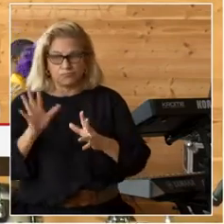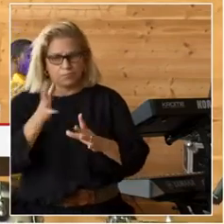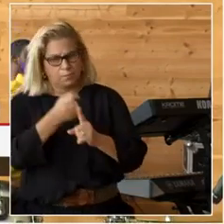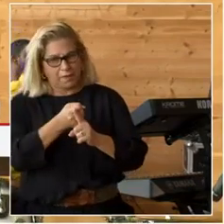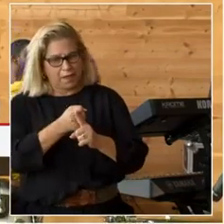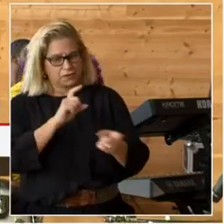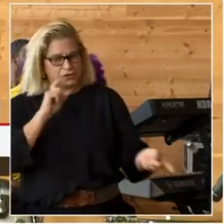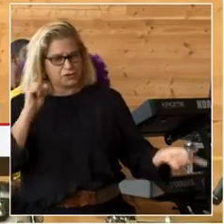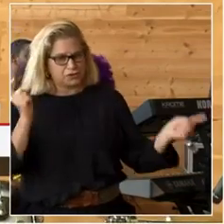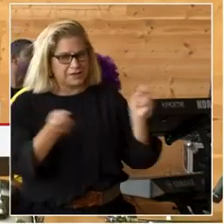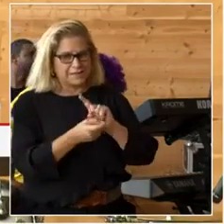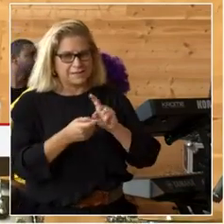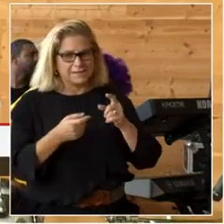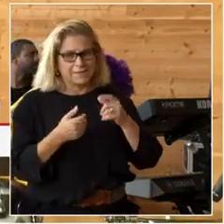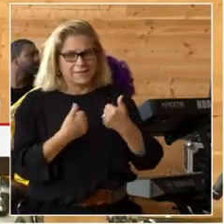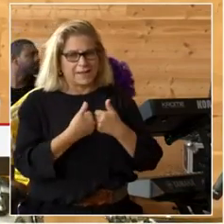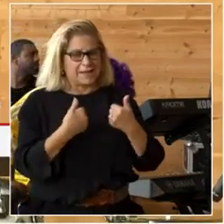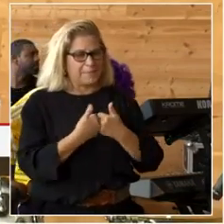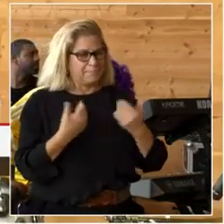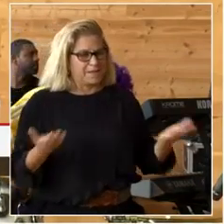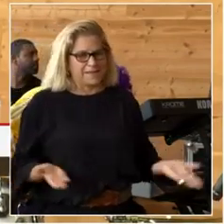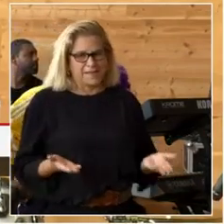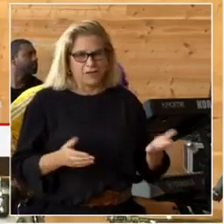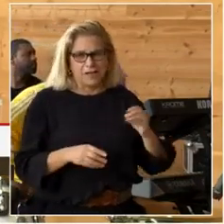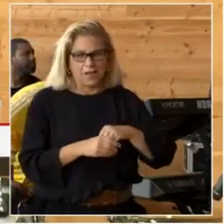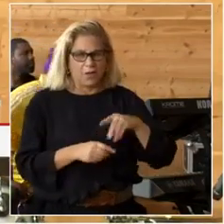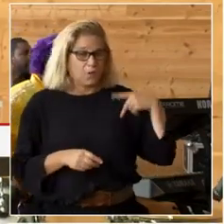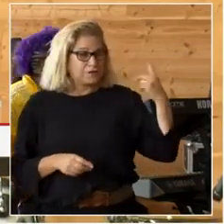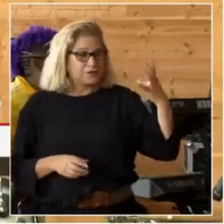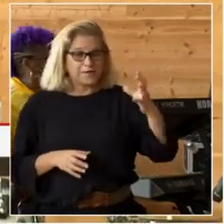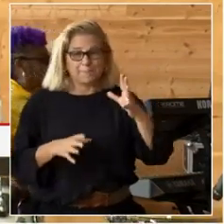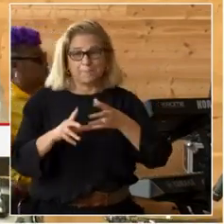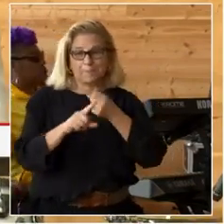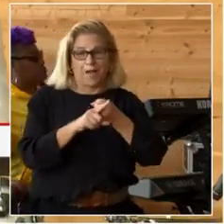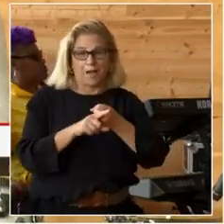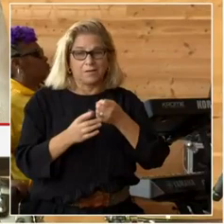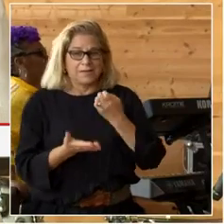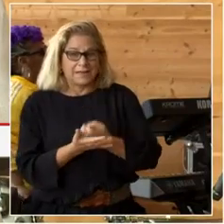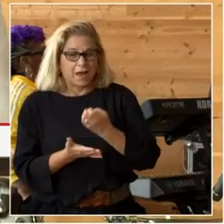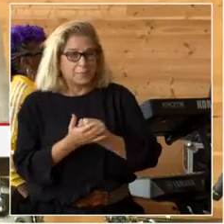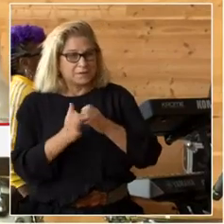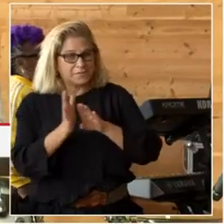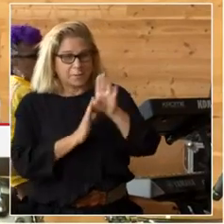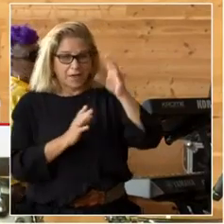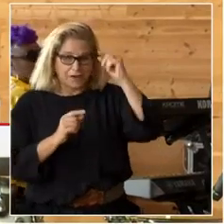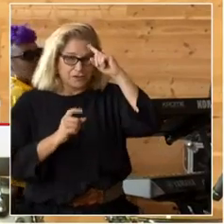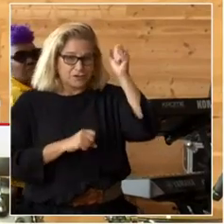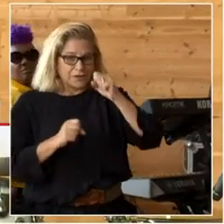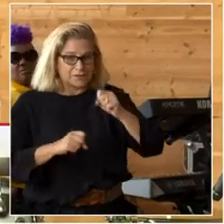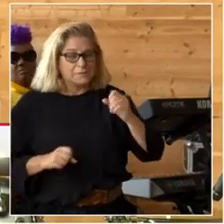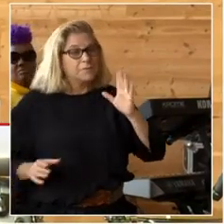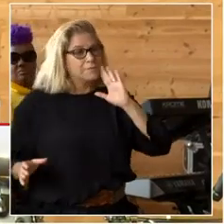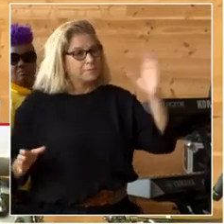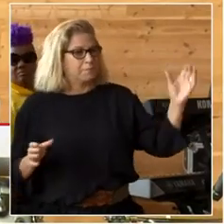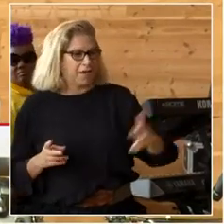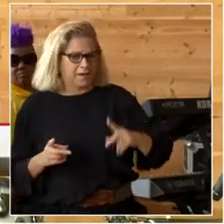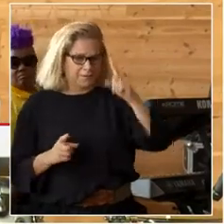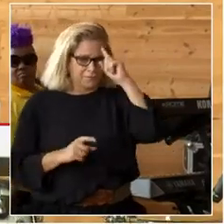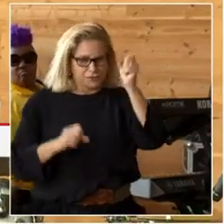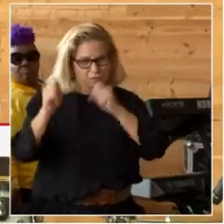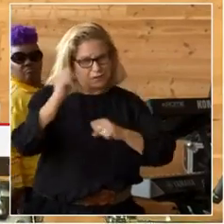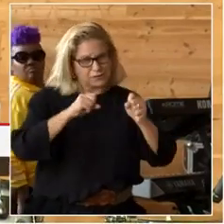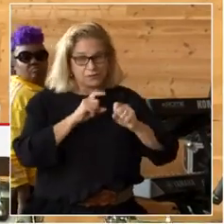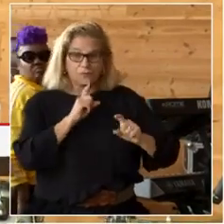district. And part of our economic development strategy and our comeback strategy is to make sure that